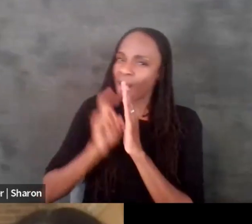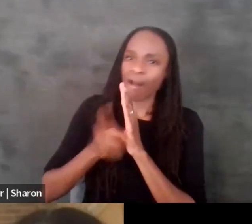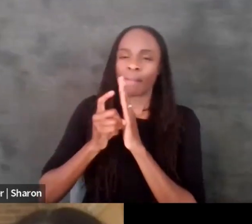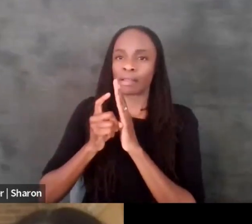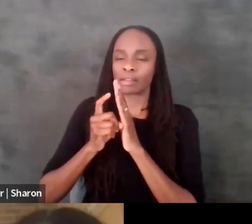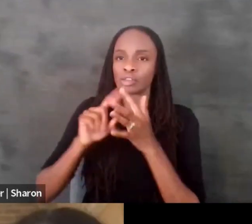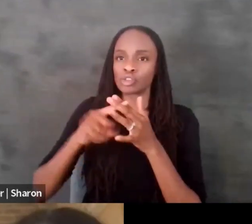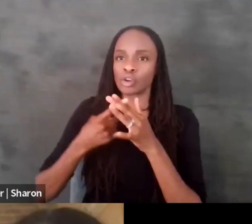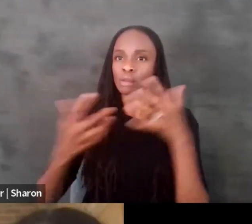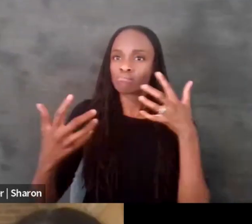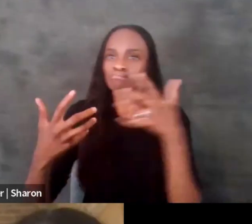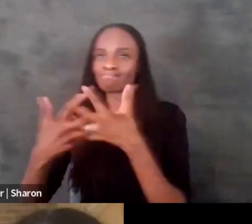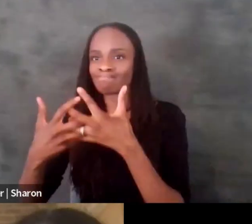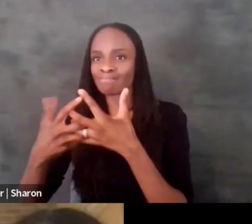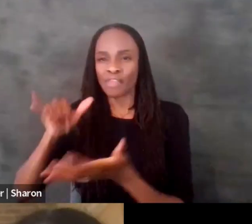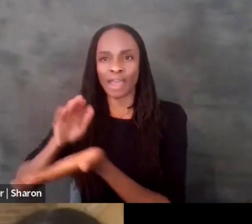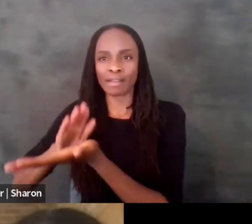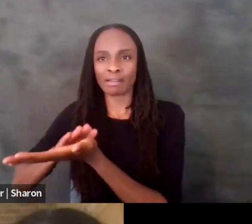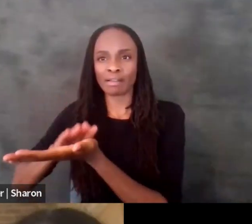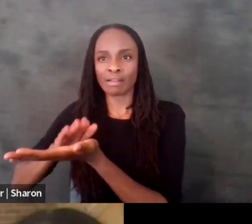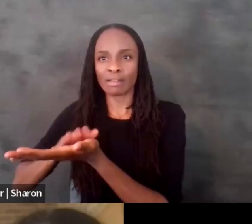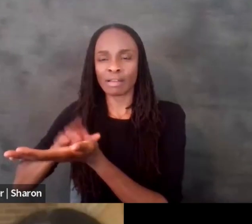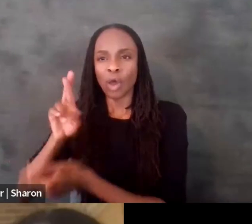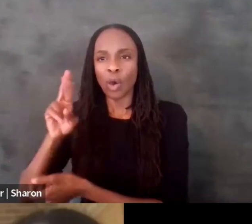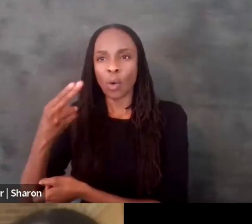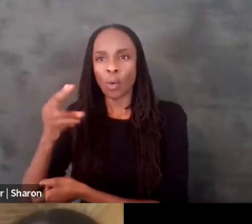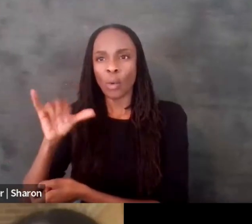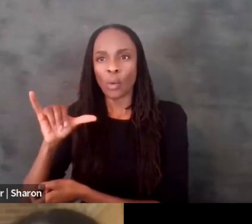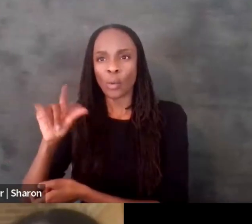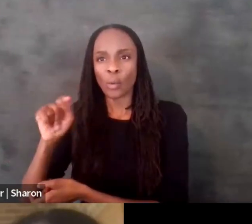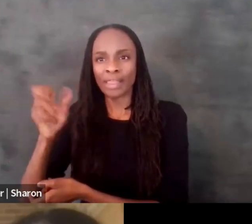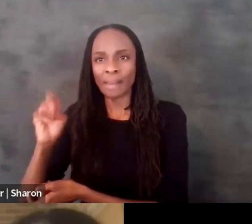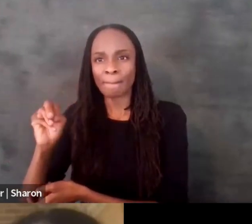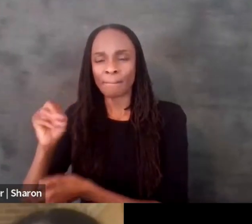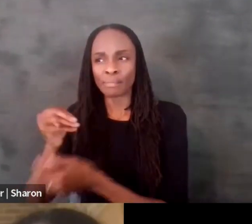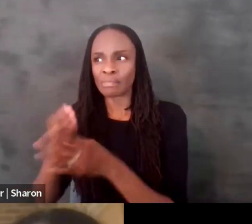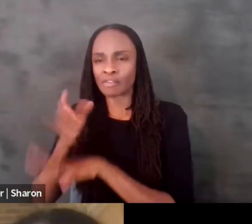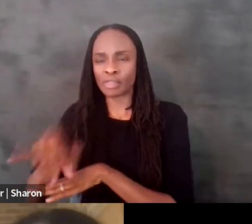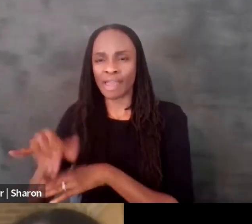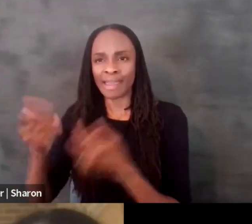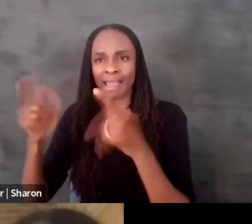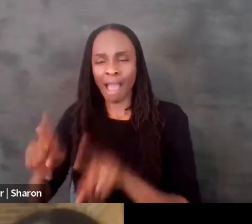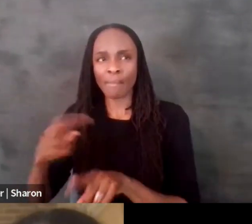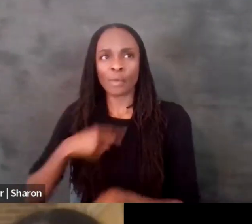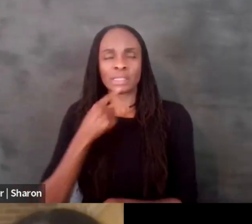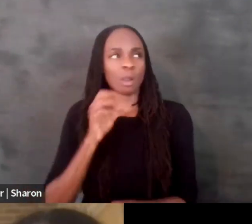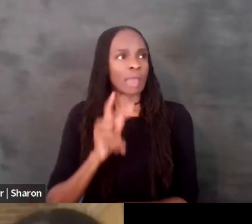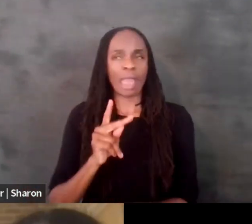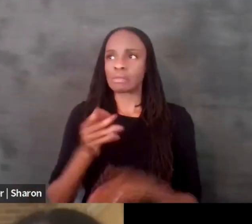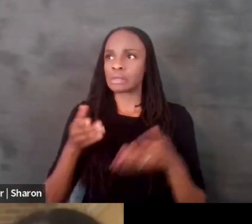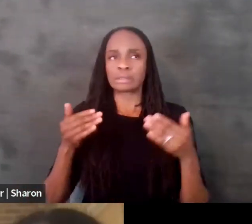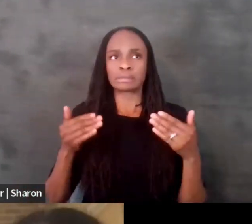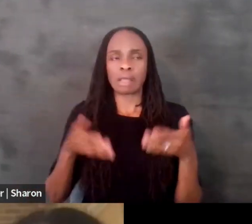wow. And once that calibration happened, we just told ourselves, let us respond to what is happening